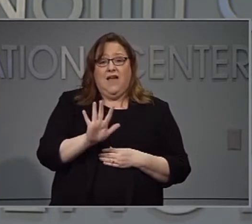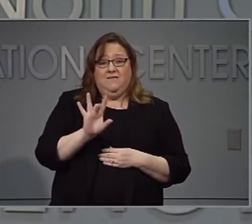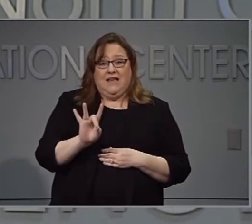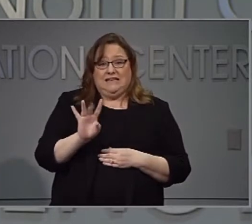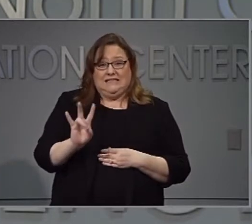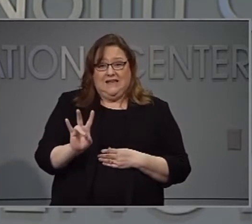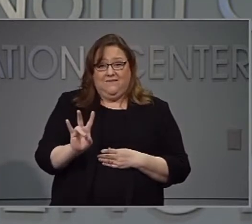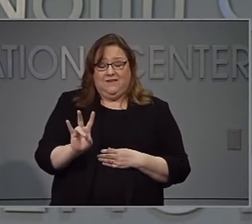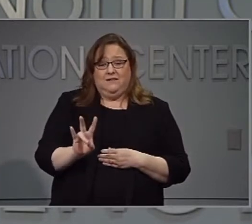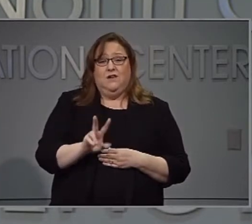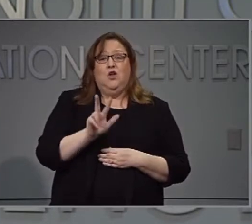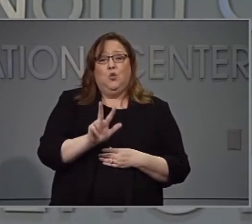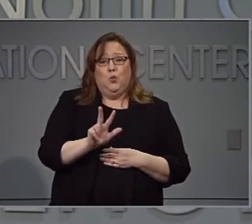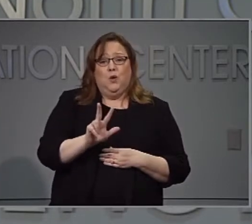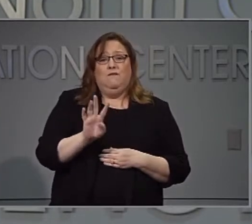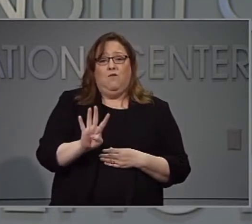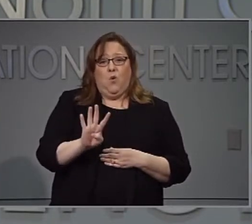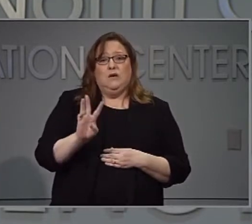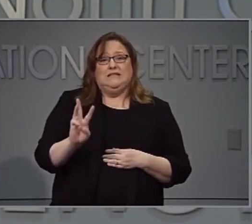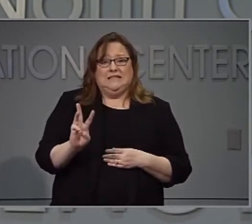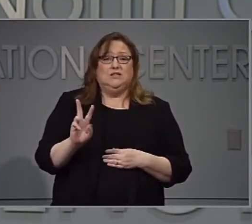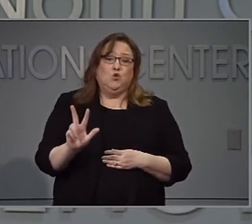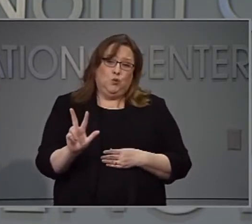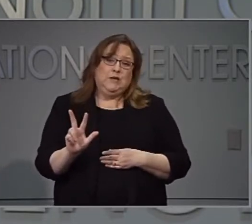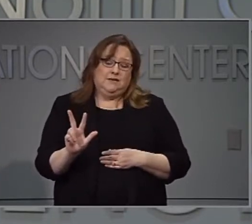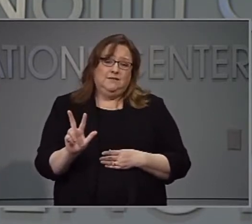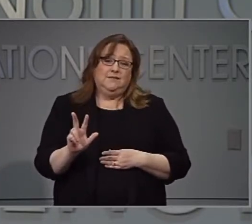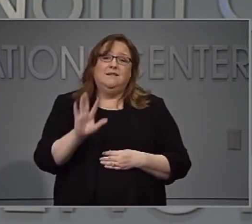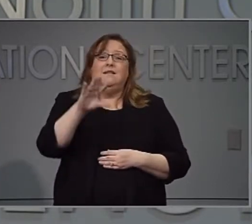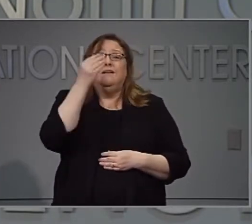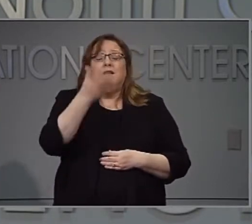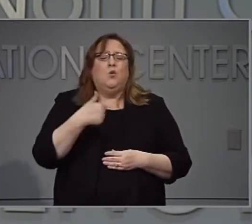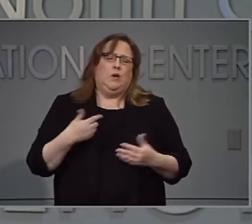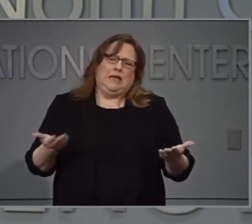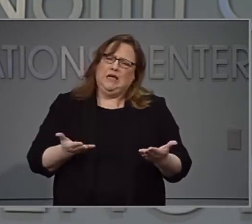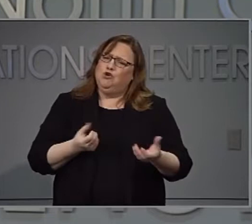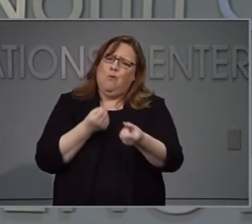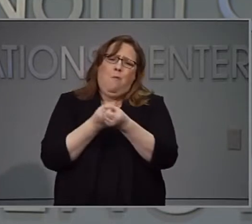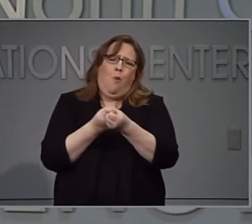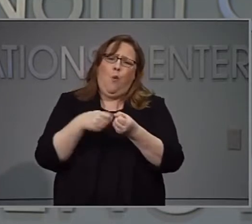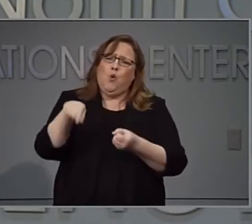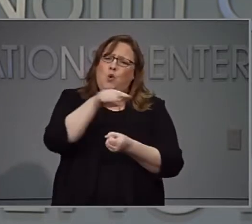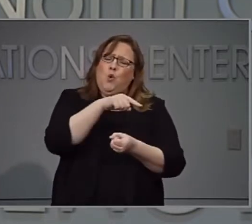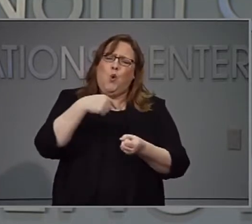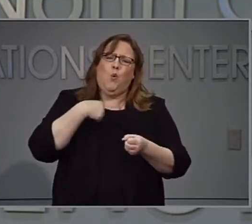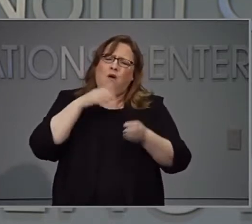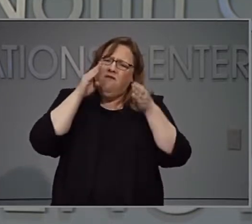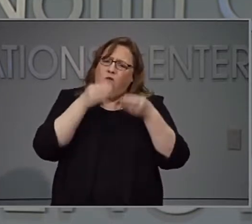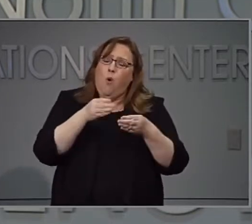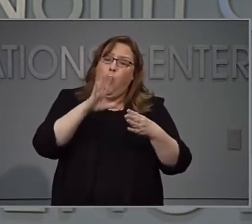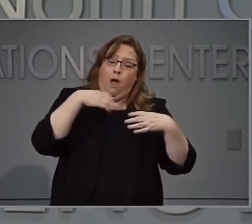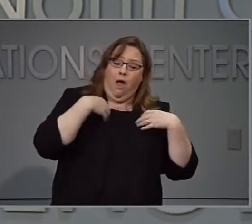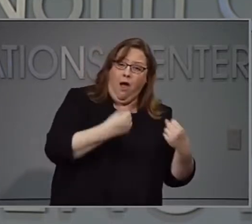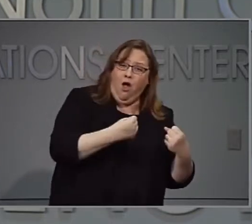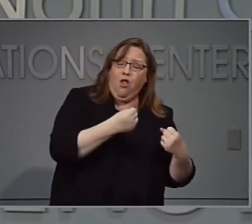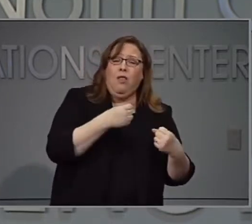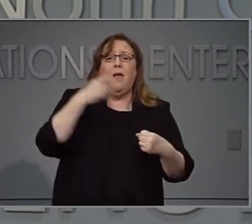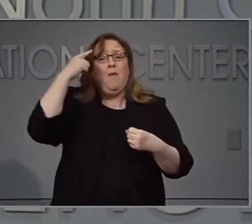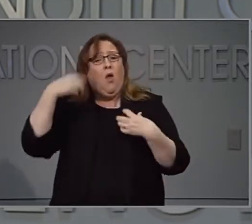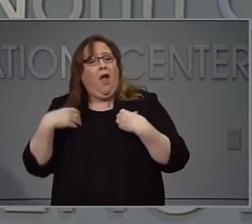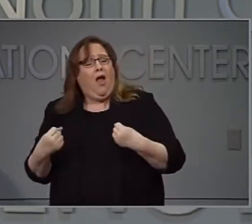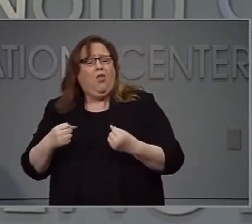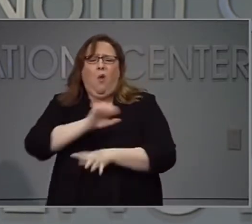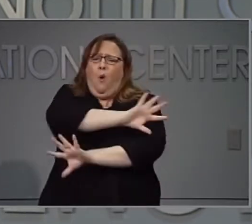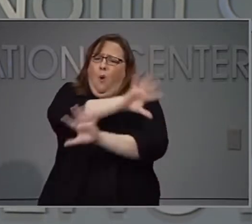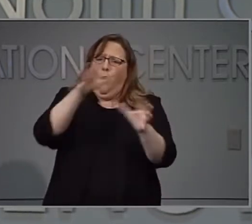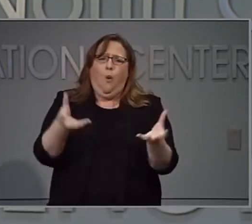1-855-587-3463. We're here for you and unified in our focus on whole person wellness. Additionally, we released some guidance